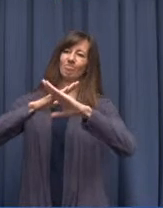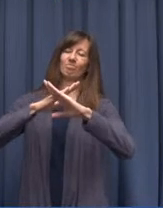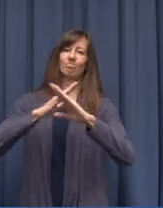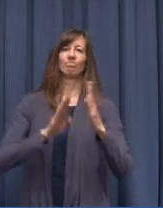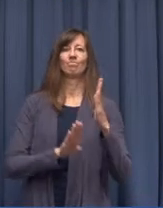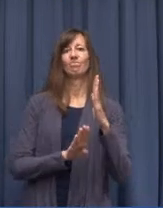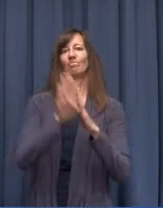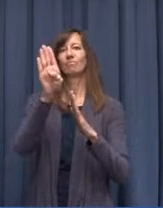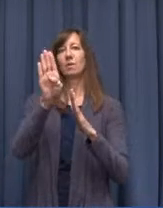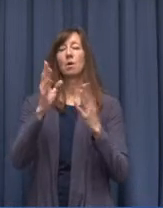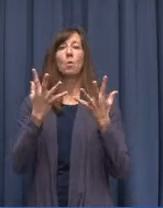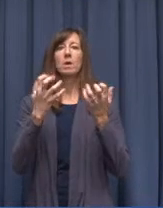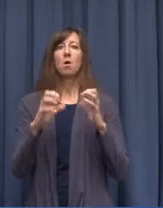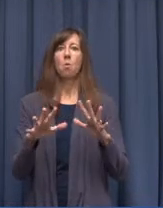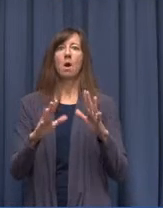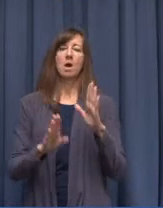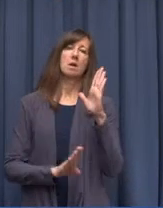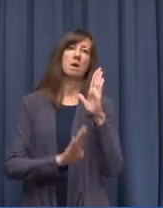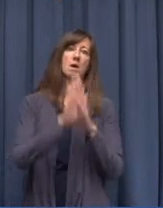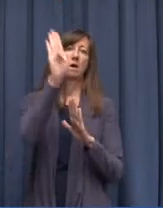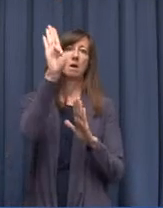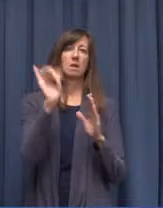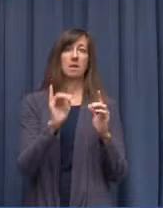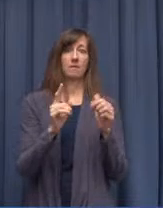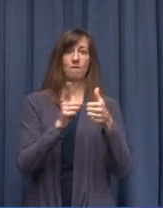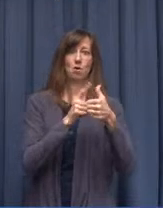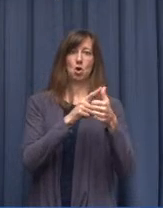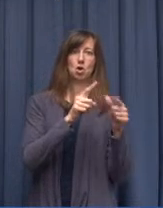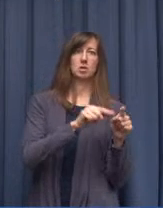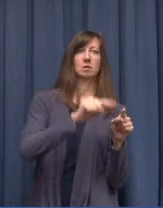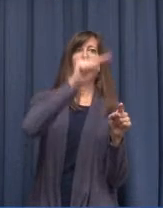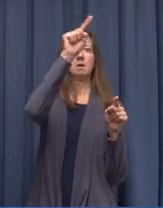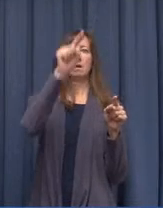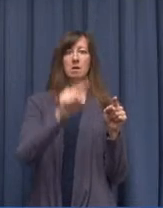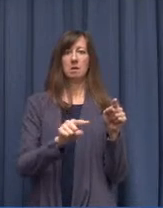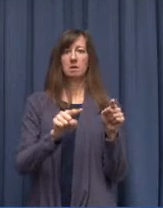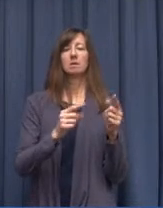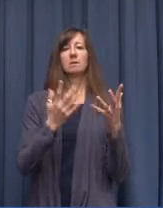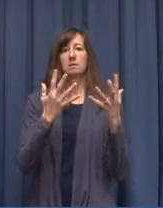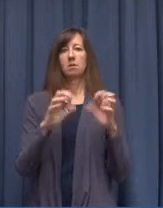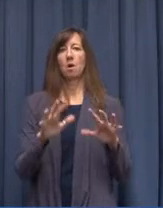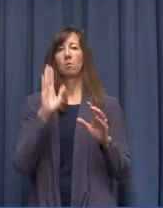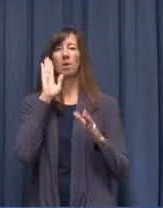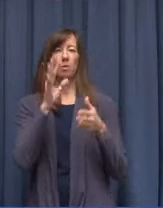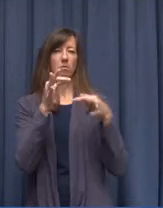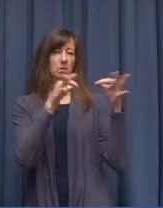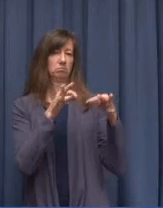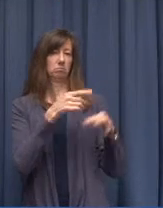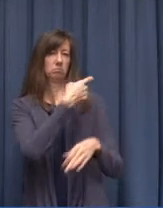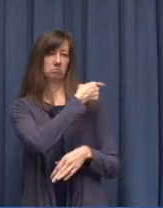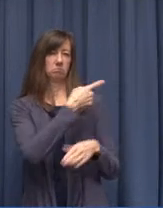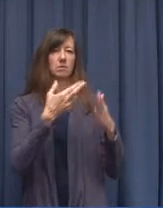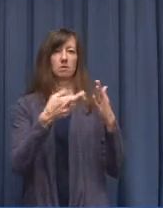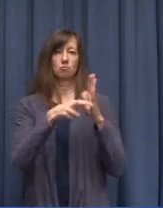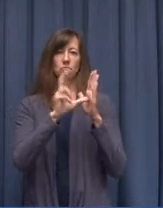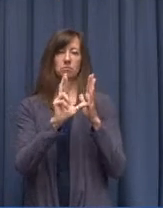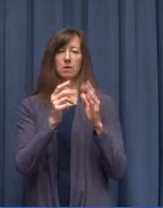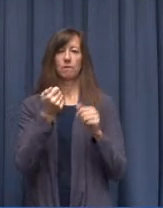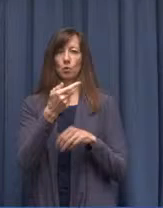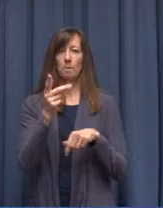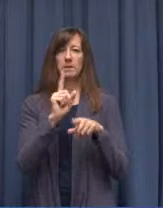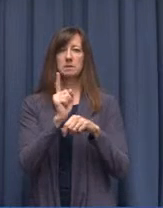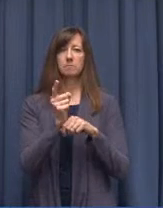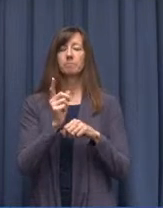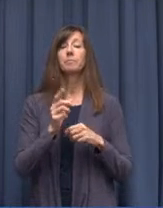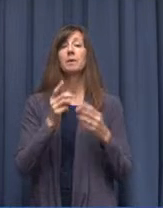that first wave. And we'll go over this graph and a few other graphs shortly. Starting with the overarching numbers, by